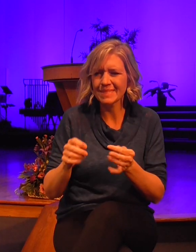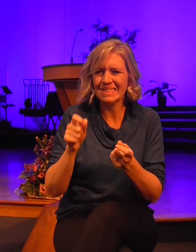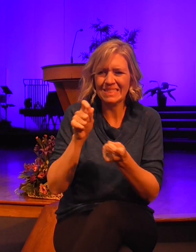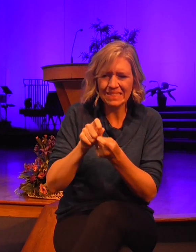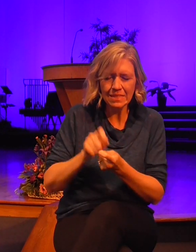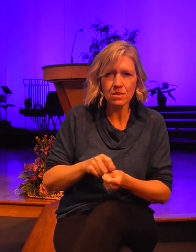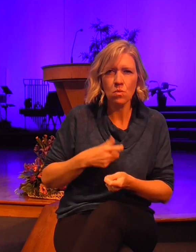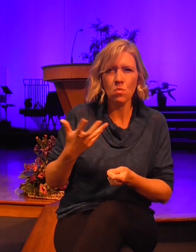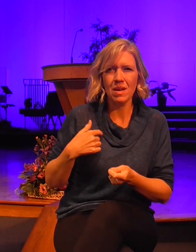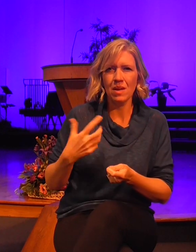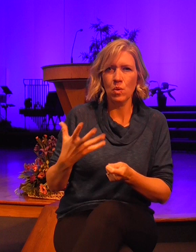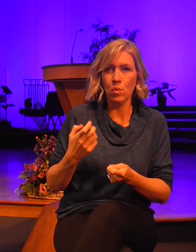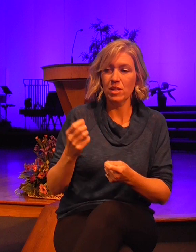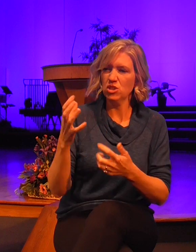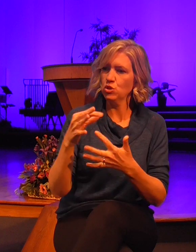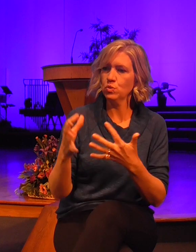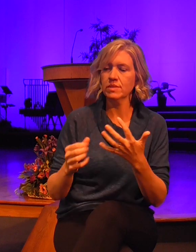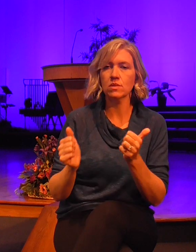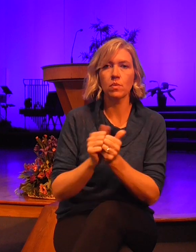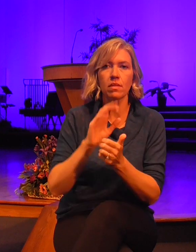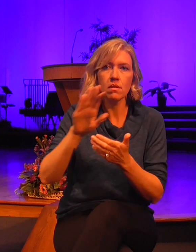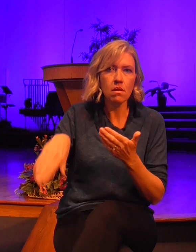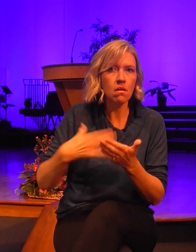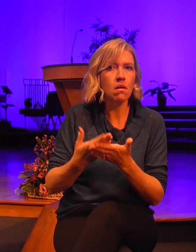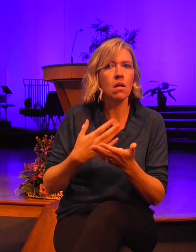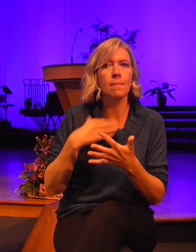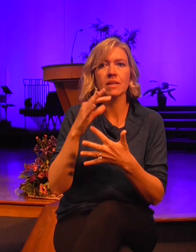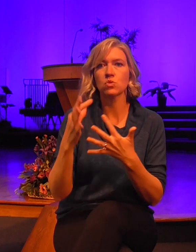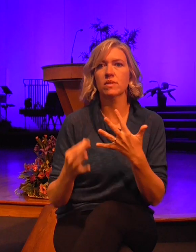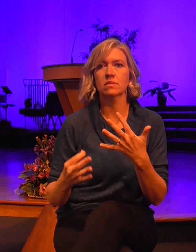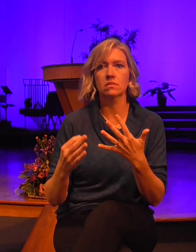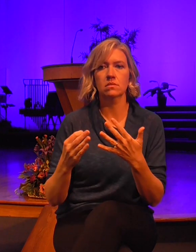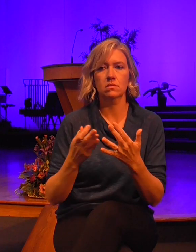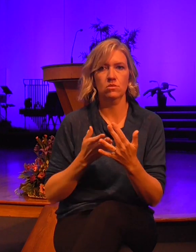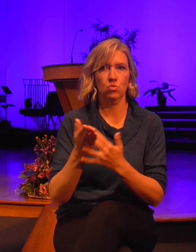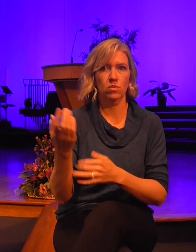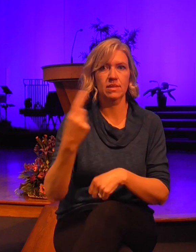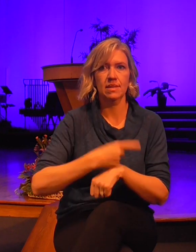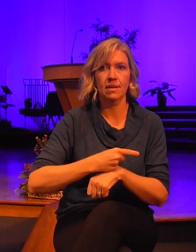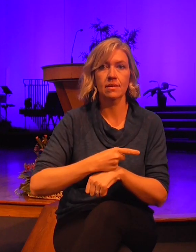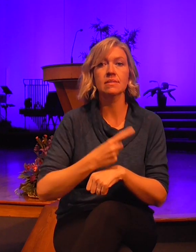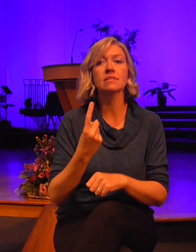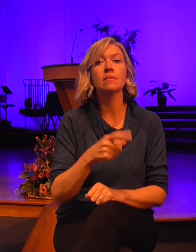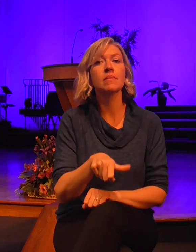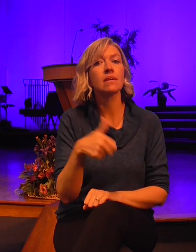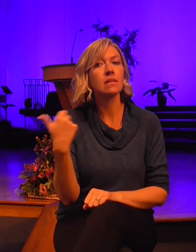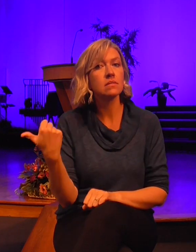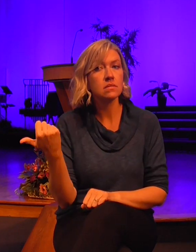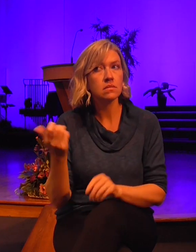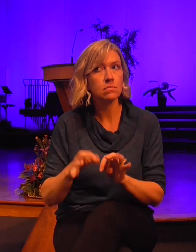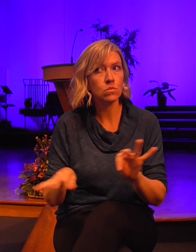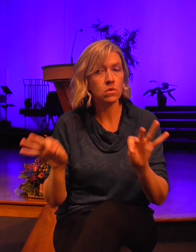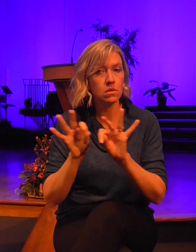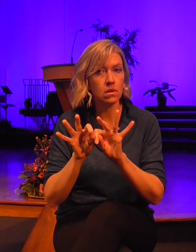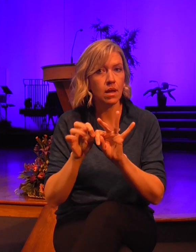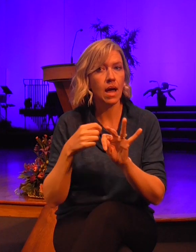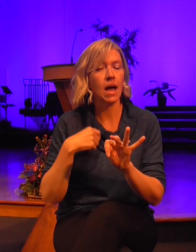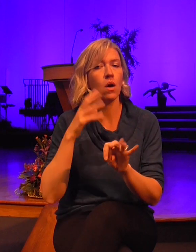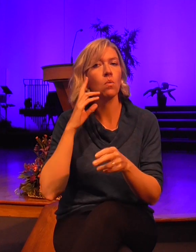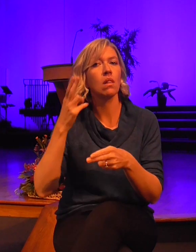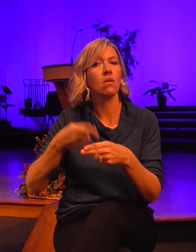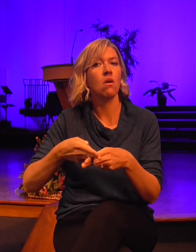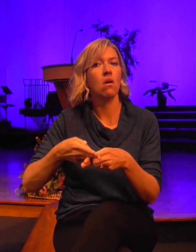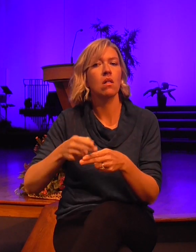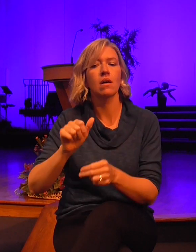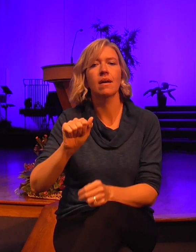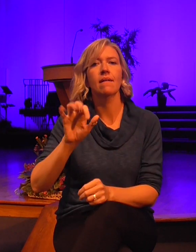and choosing it with all your choices throughout the day, there is something else that I'm calling today the